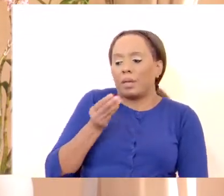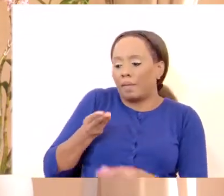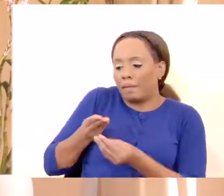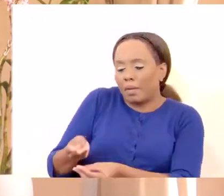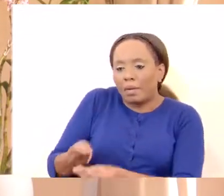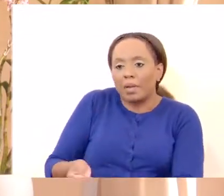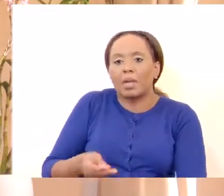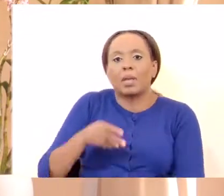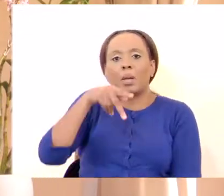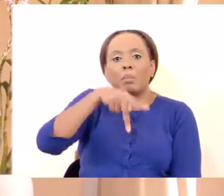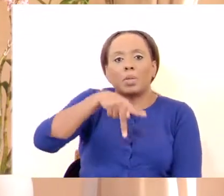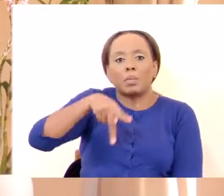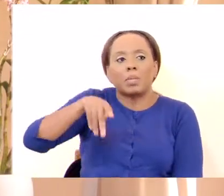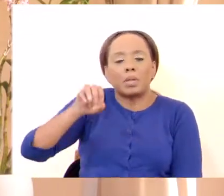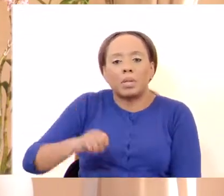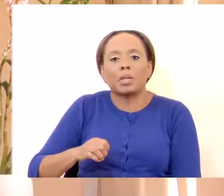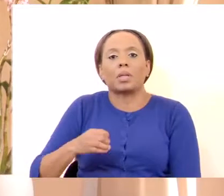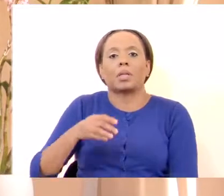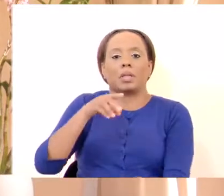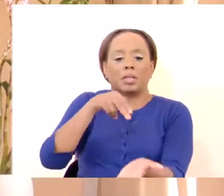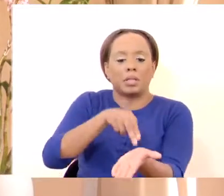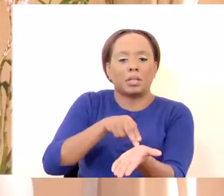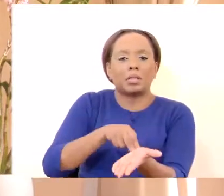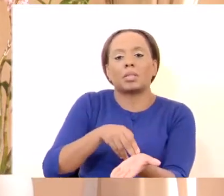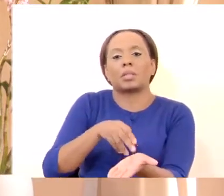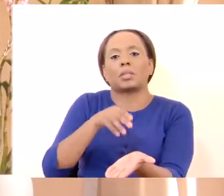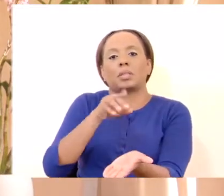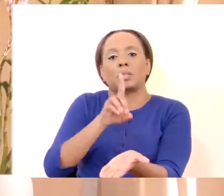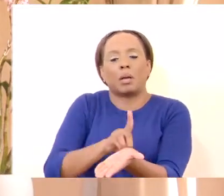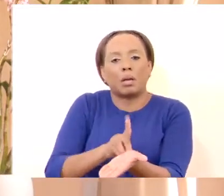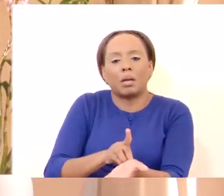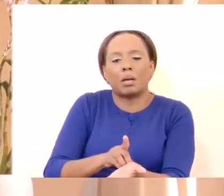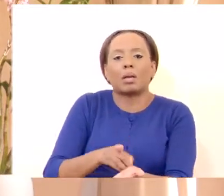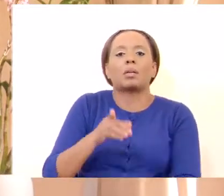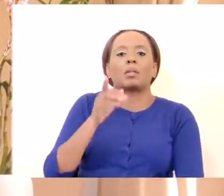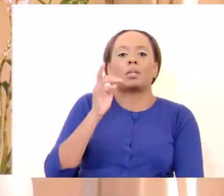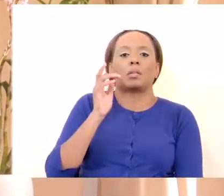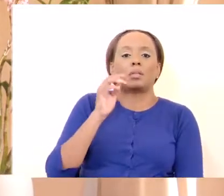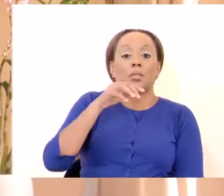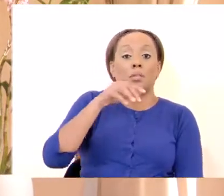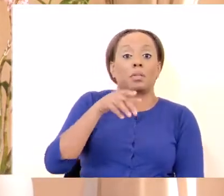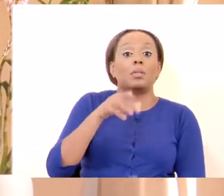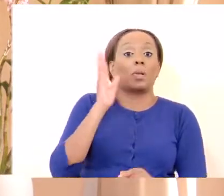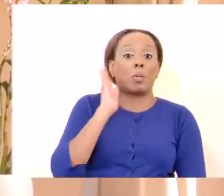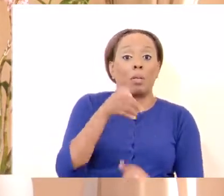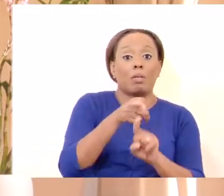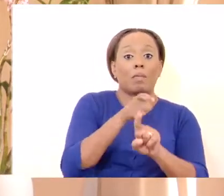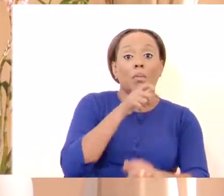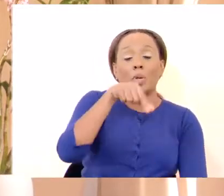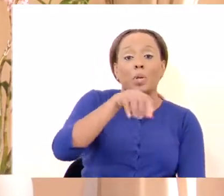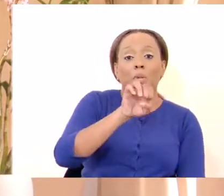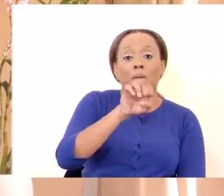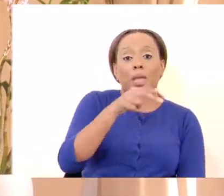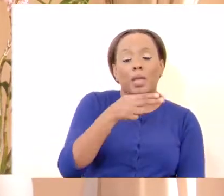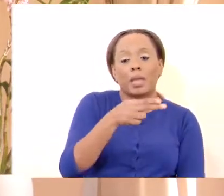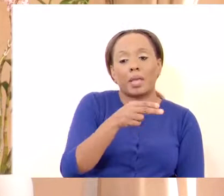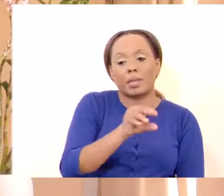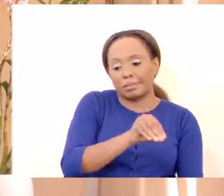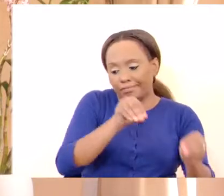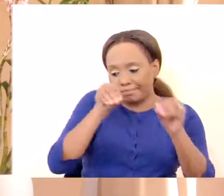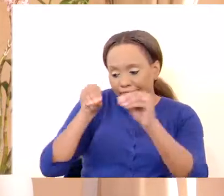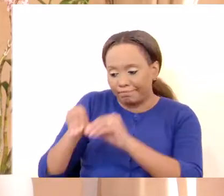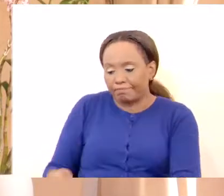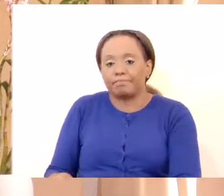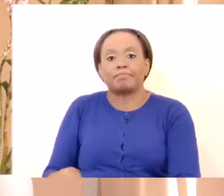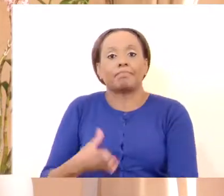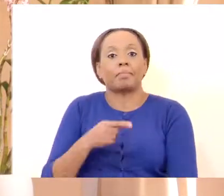nursing, doctors, and so forth will be provided by the Queen Elizabeth Hospital, and in some cases with some support